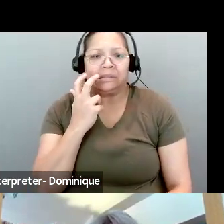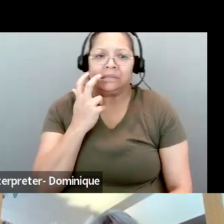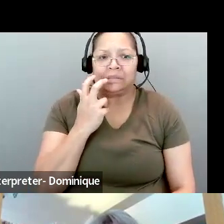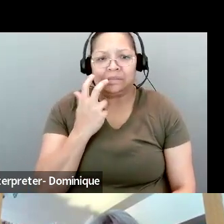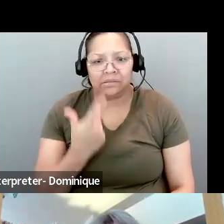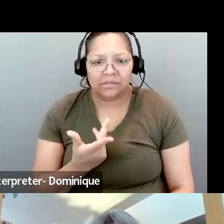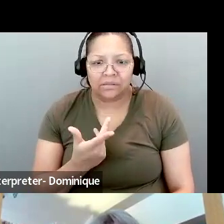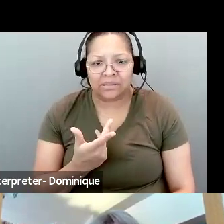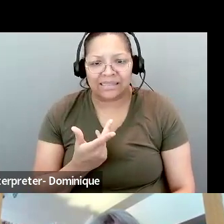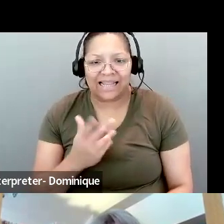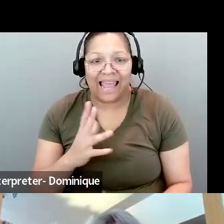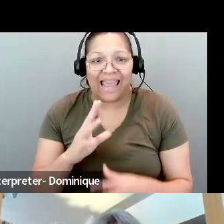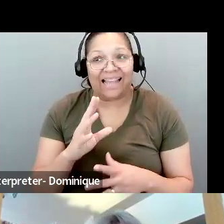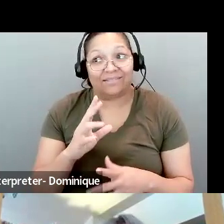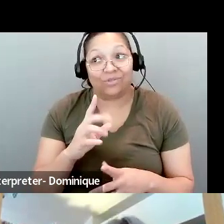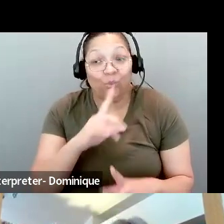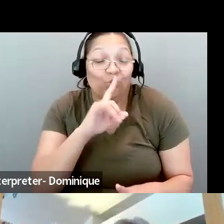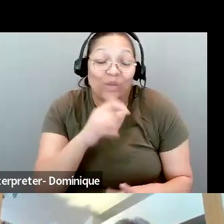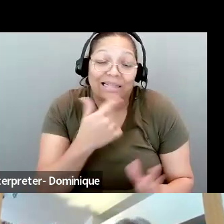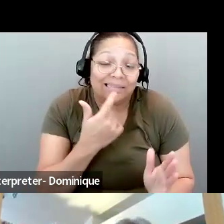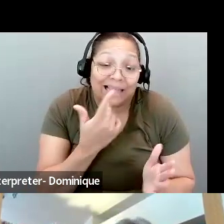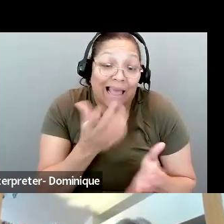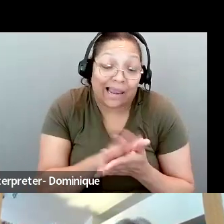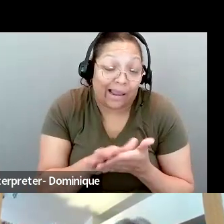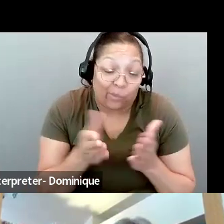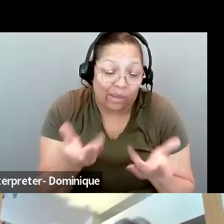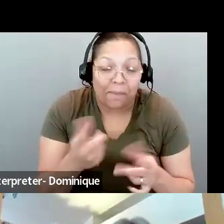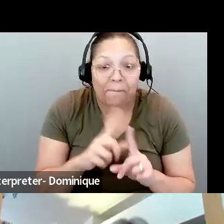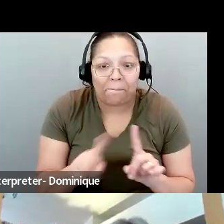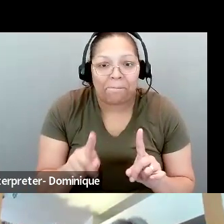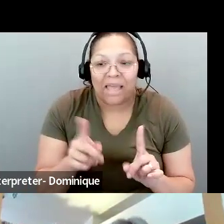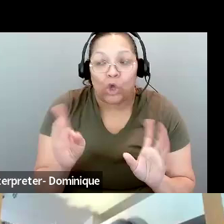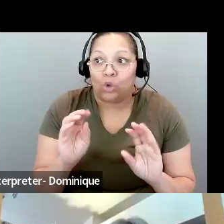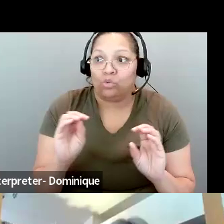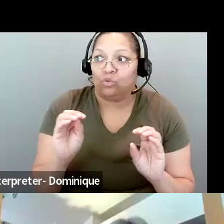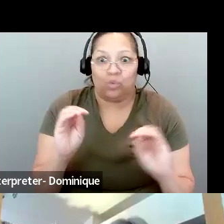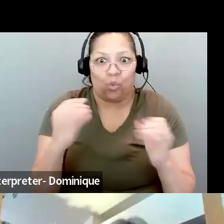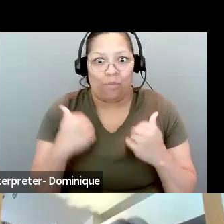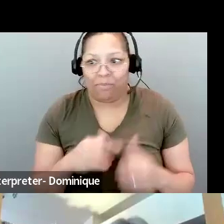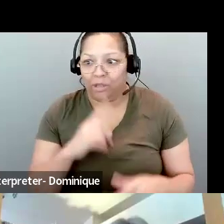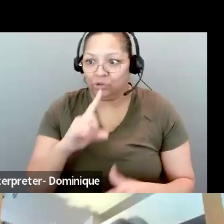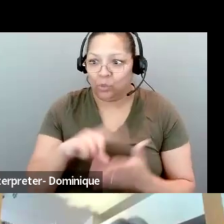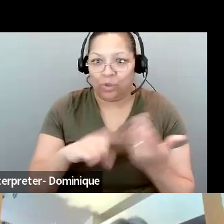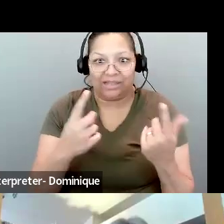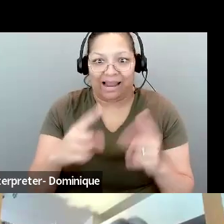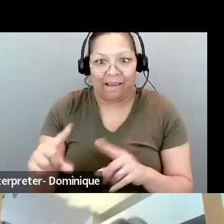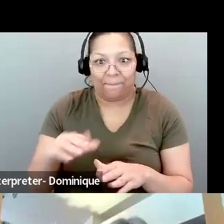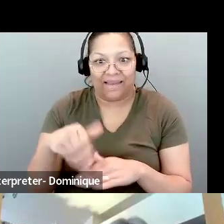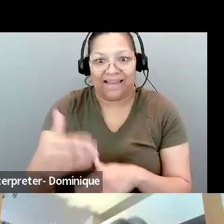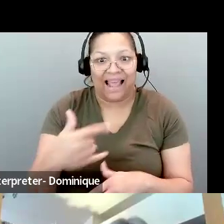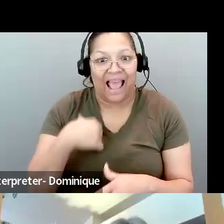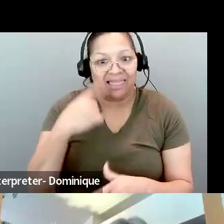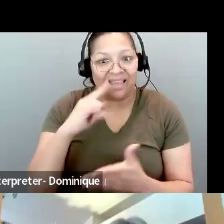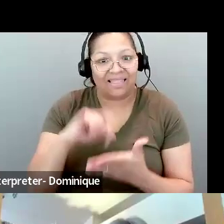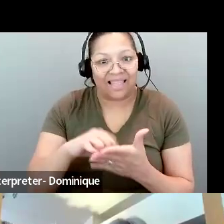limb and to put it very nicely. It's growing pains. No one's really sure what's going to happen next, and I think that's really